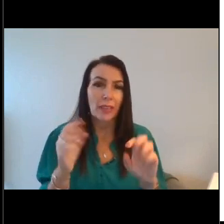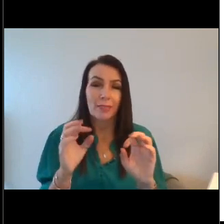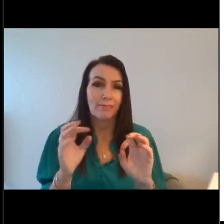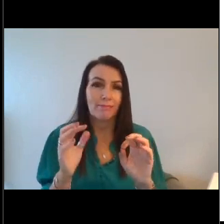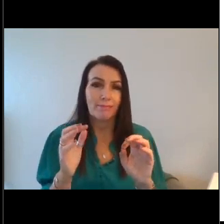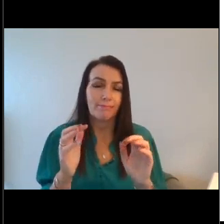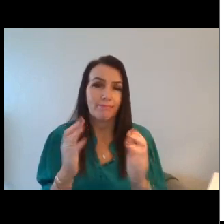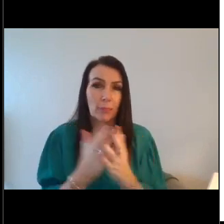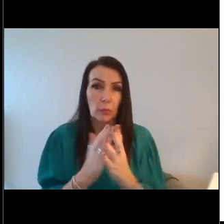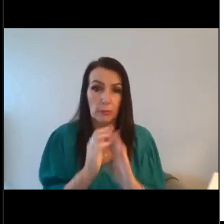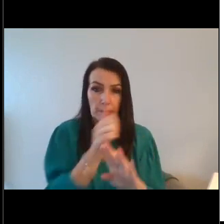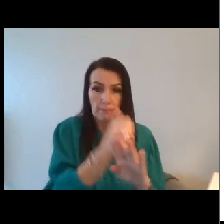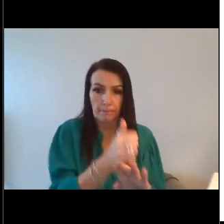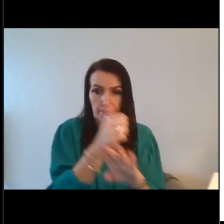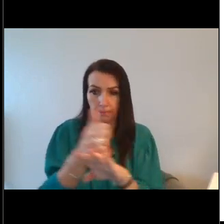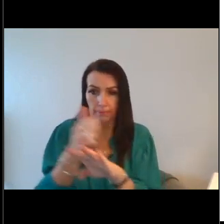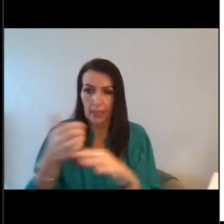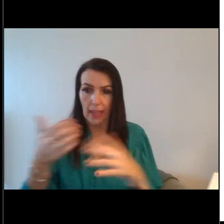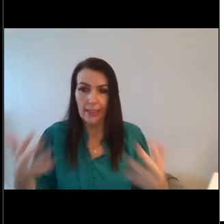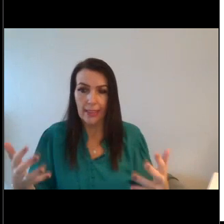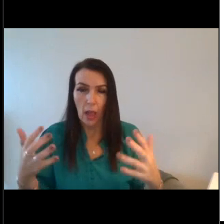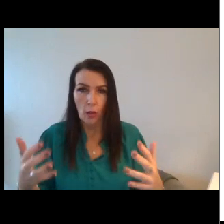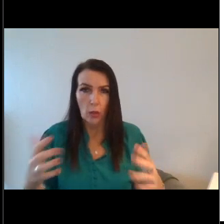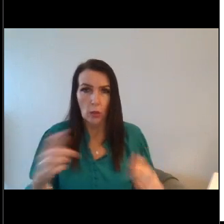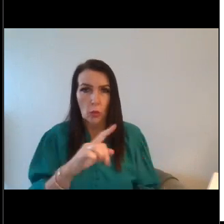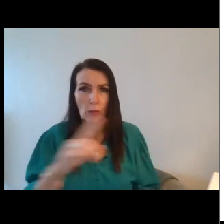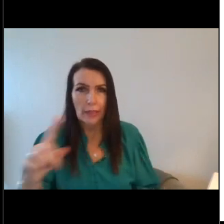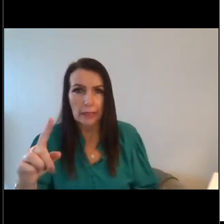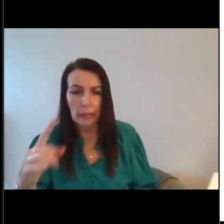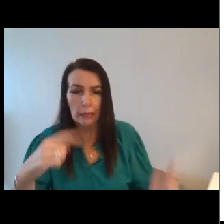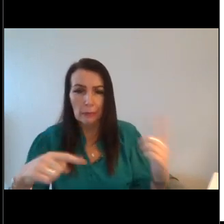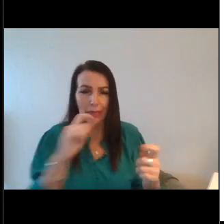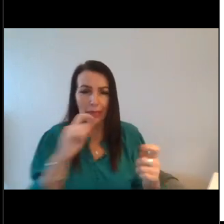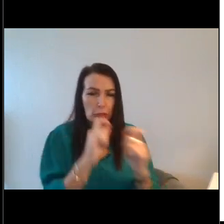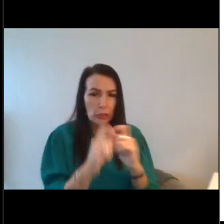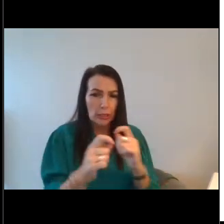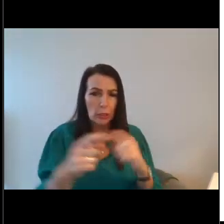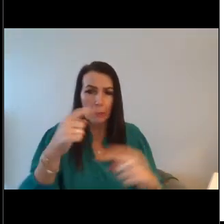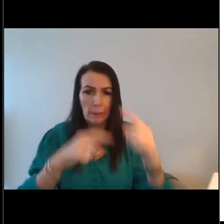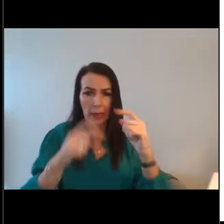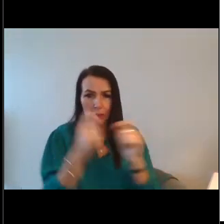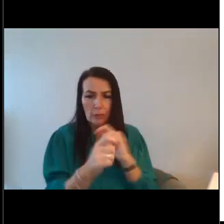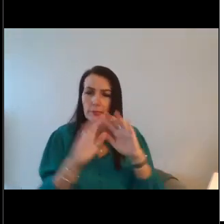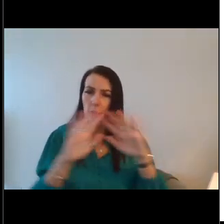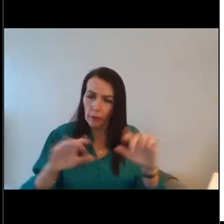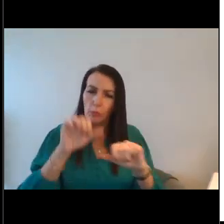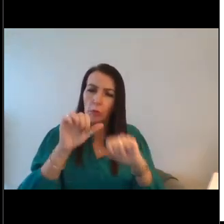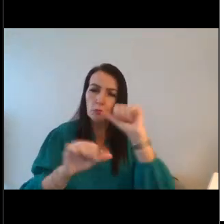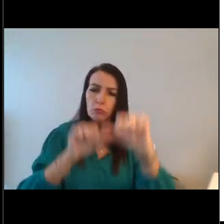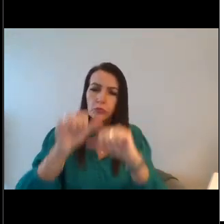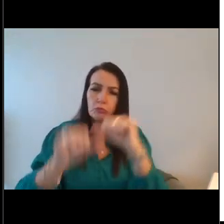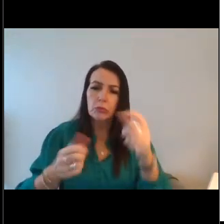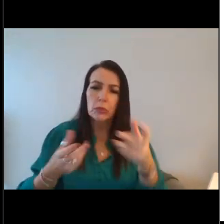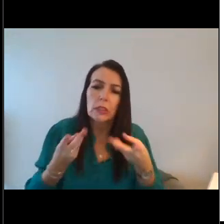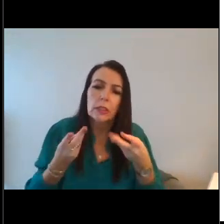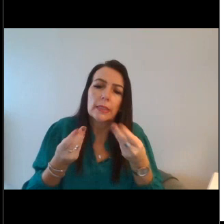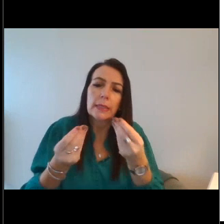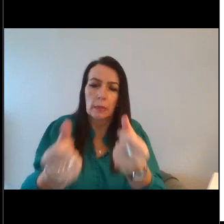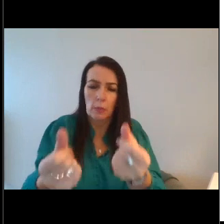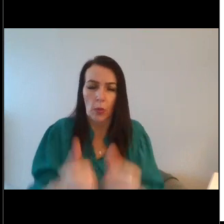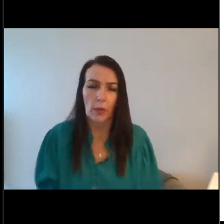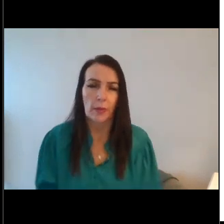be putting in measures now that you're not going to have to rewind and undo work in order to move forward again to do the next bit of